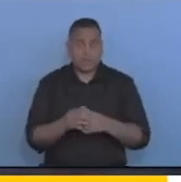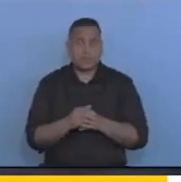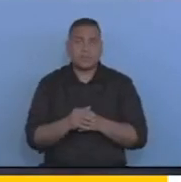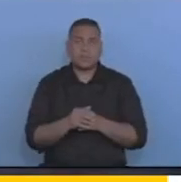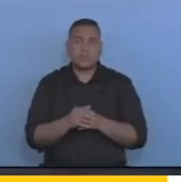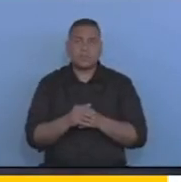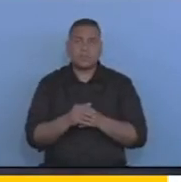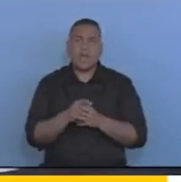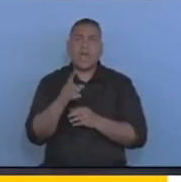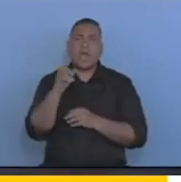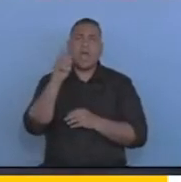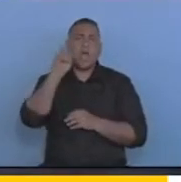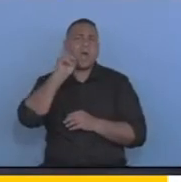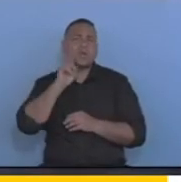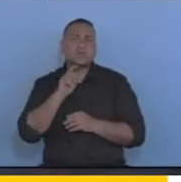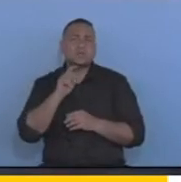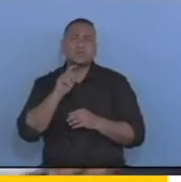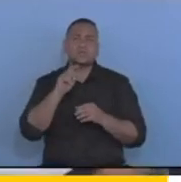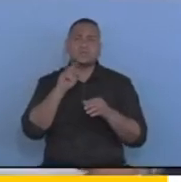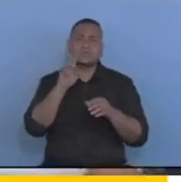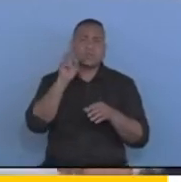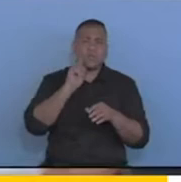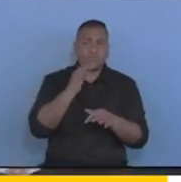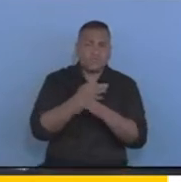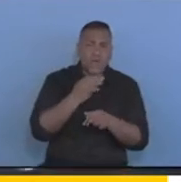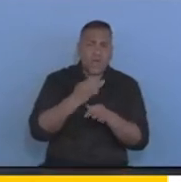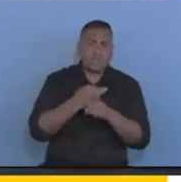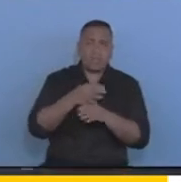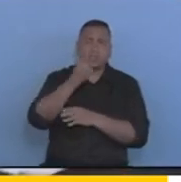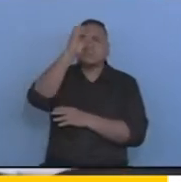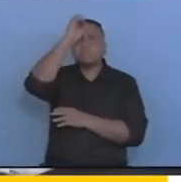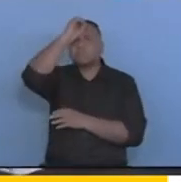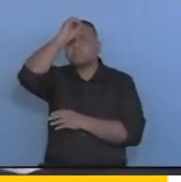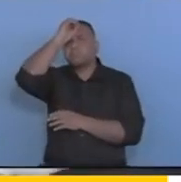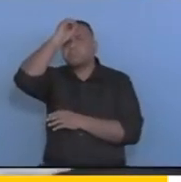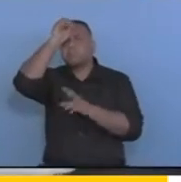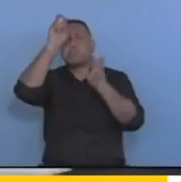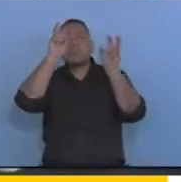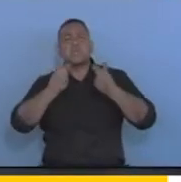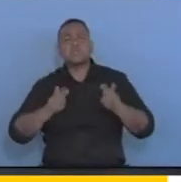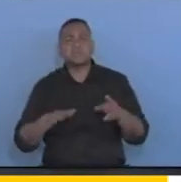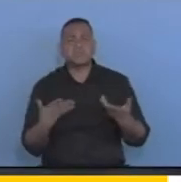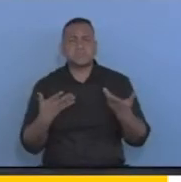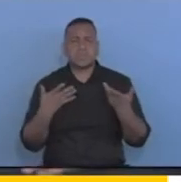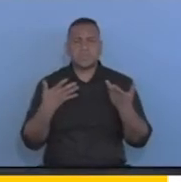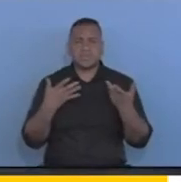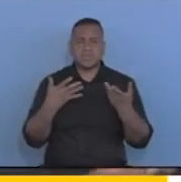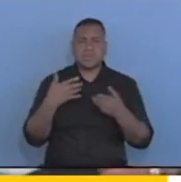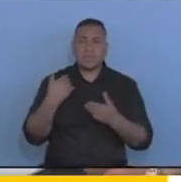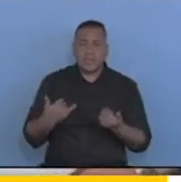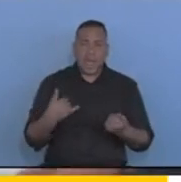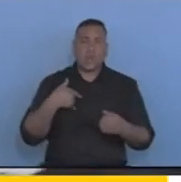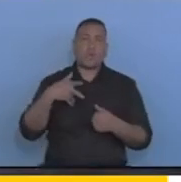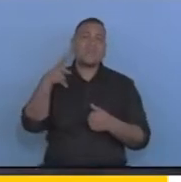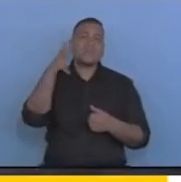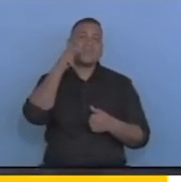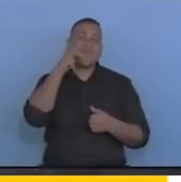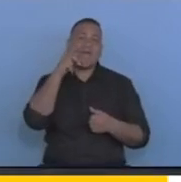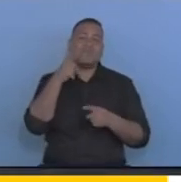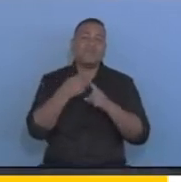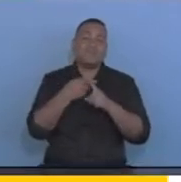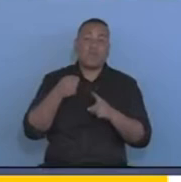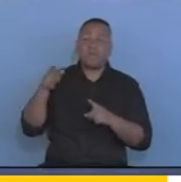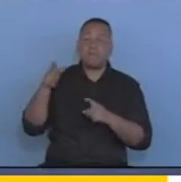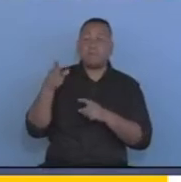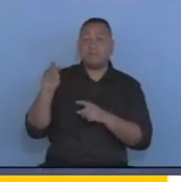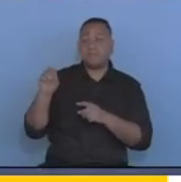know, you just study something and nobody knows what you're going to do. But now we've just heard from Mr. Lawrence as well, COS, and this